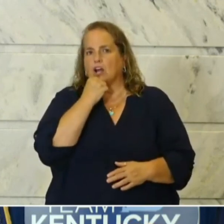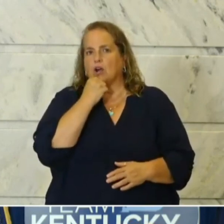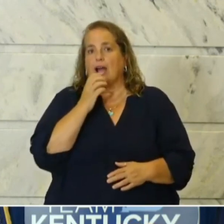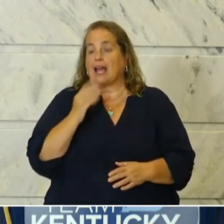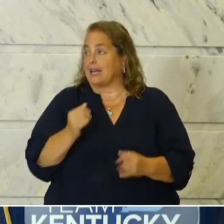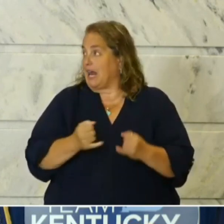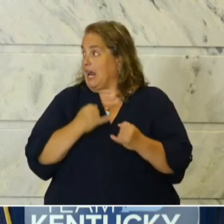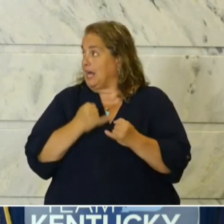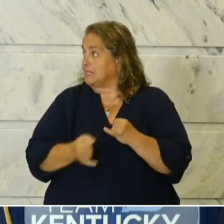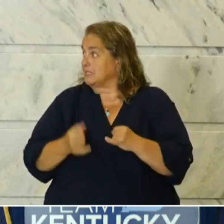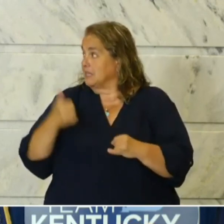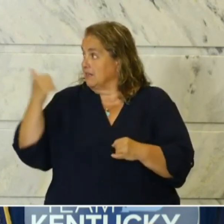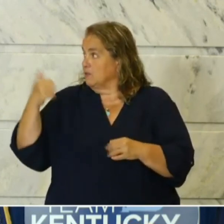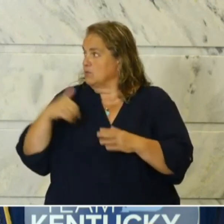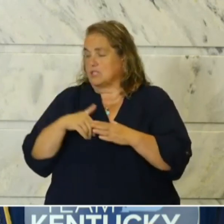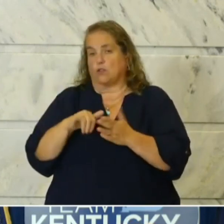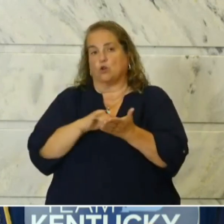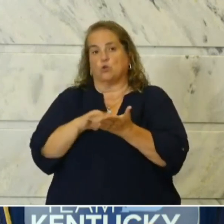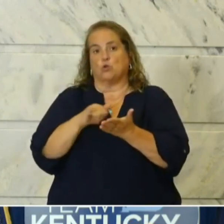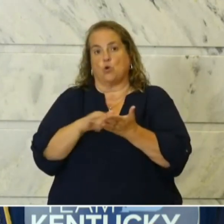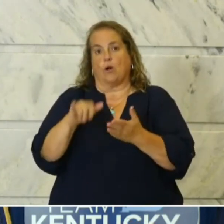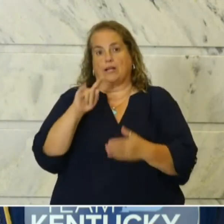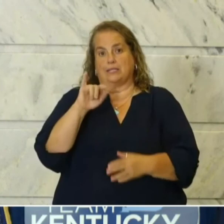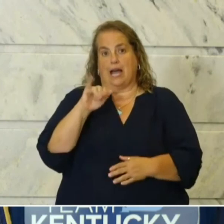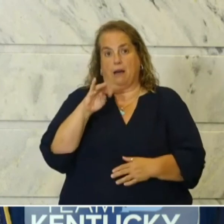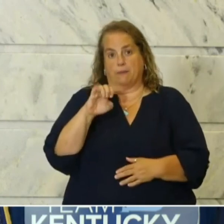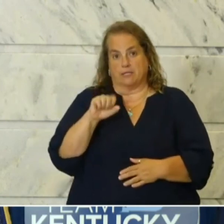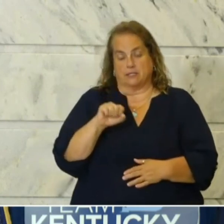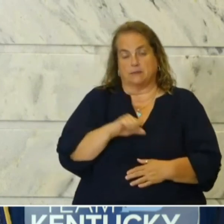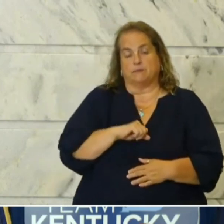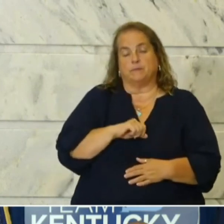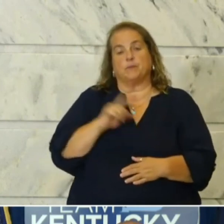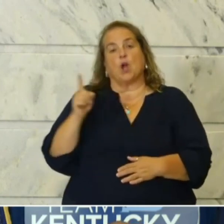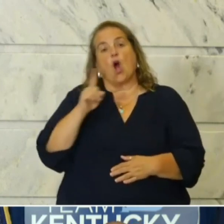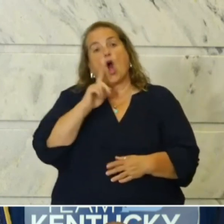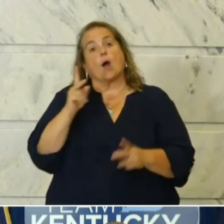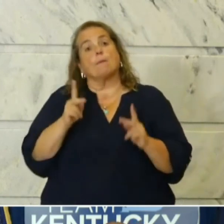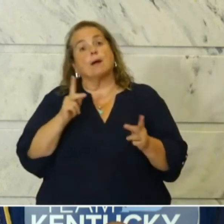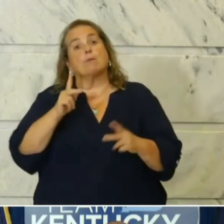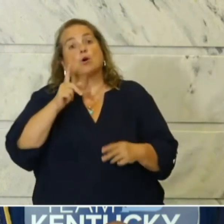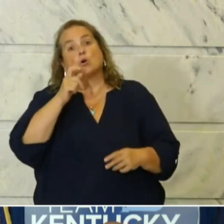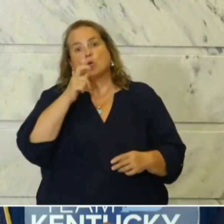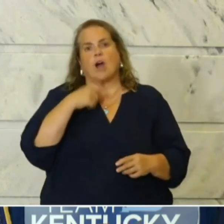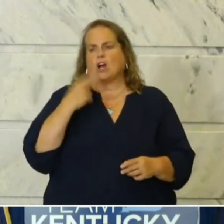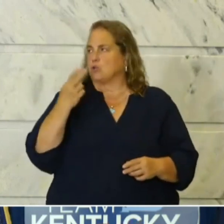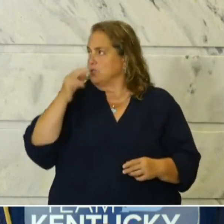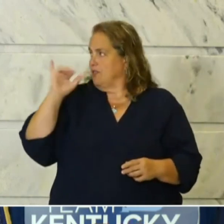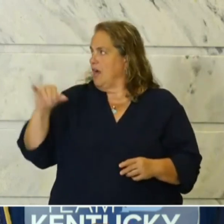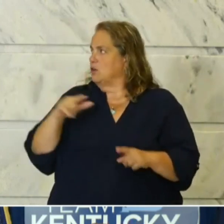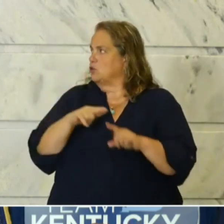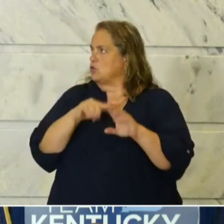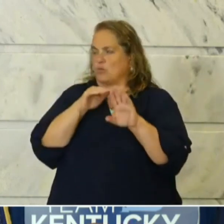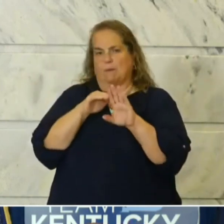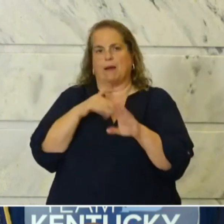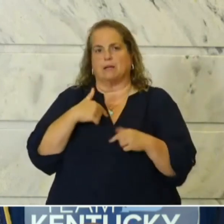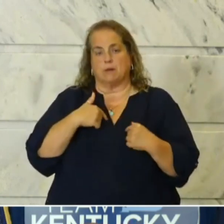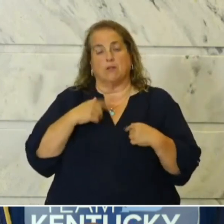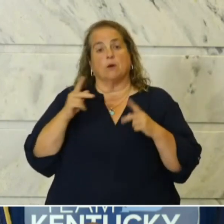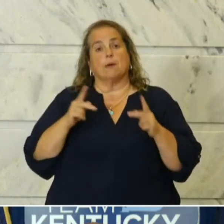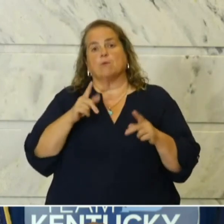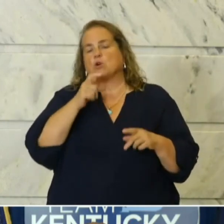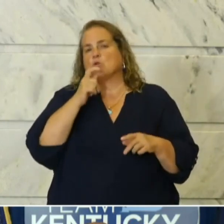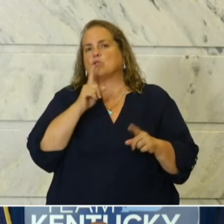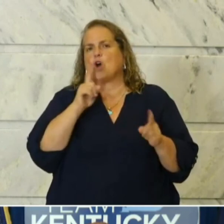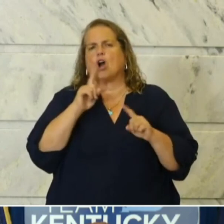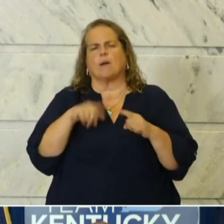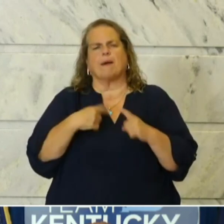in the New York Times, this picture and all. There are people who also I use this to remind me, there are people who talk about a brain